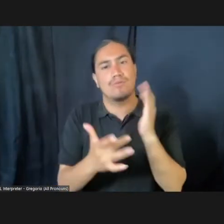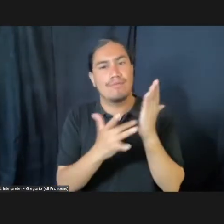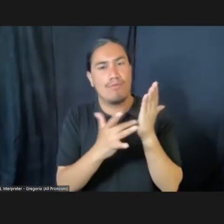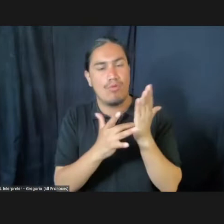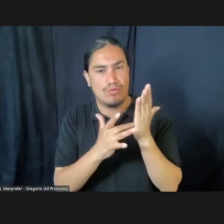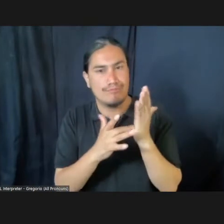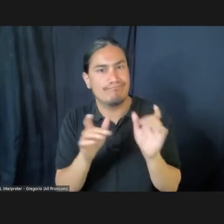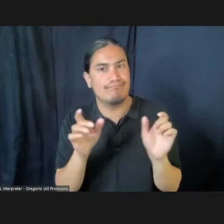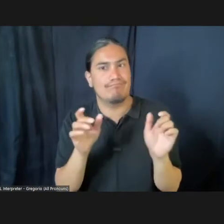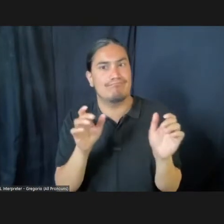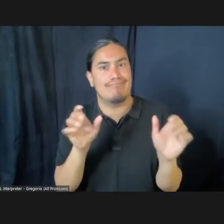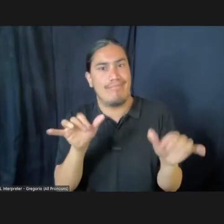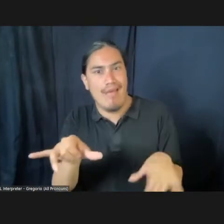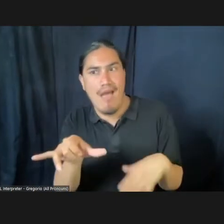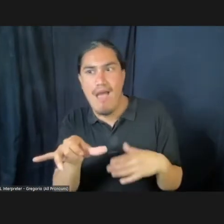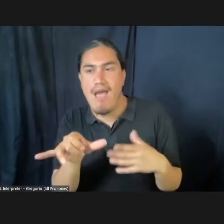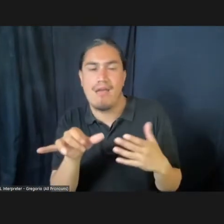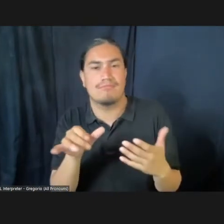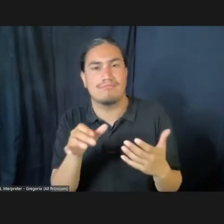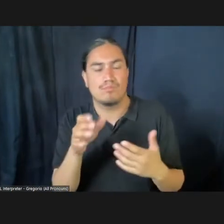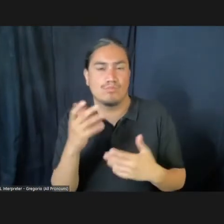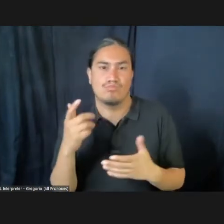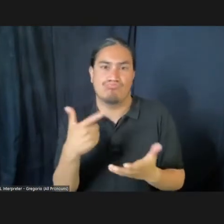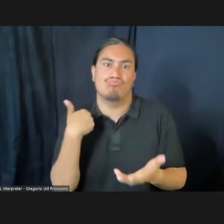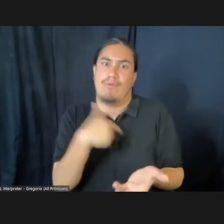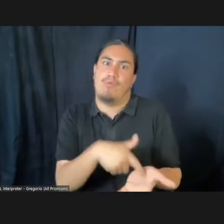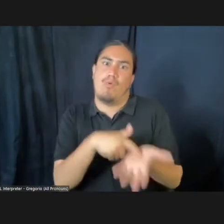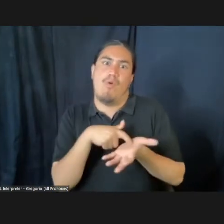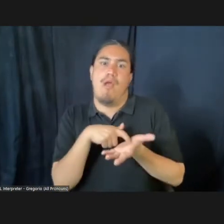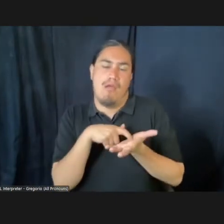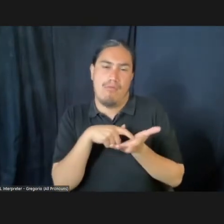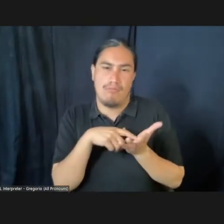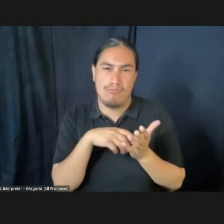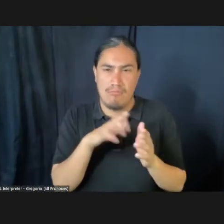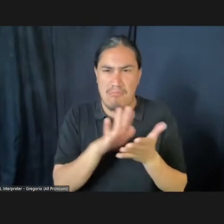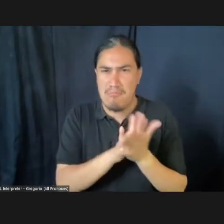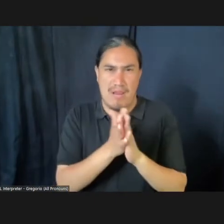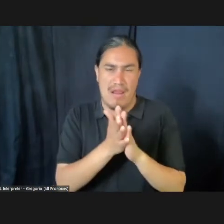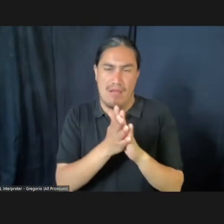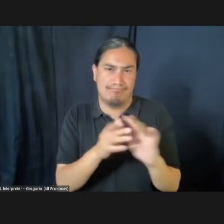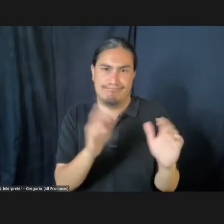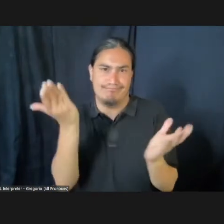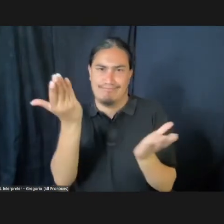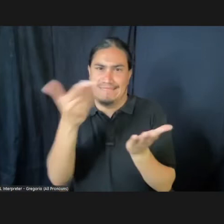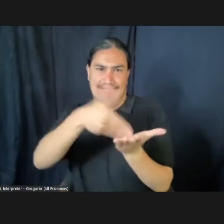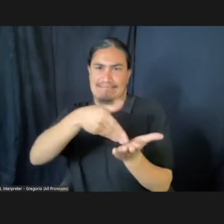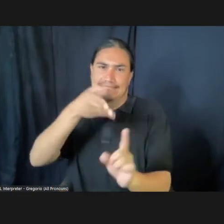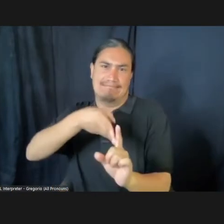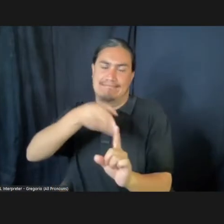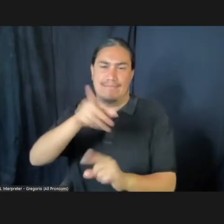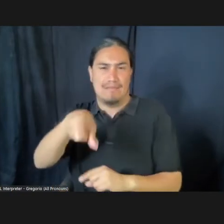technology would by necessity take center stage, thanks to COVID-19.